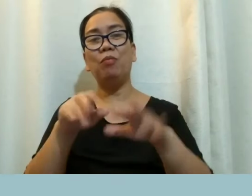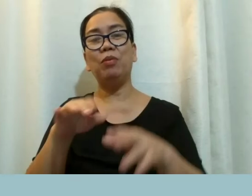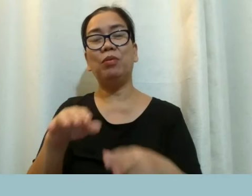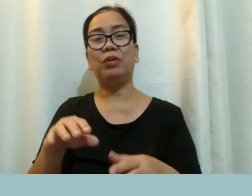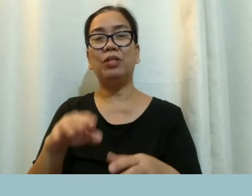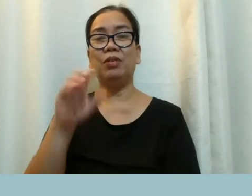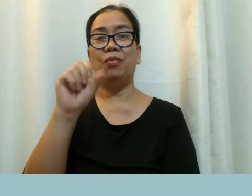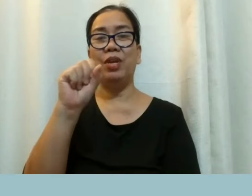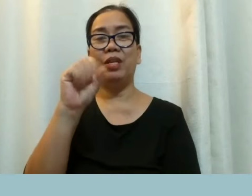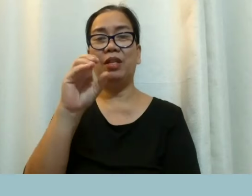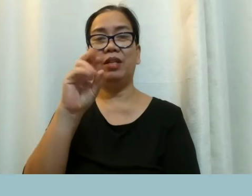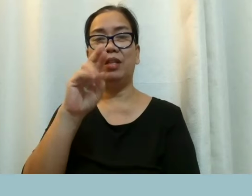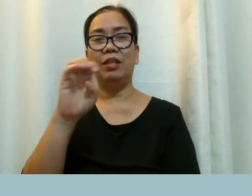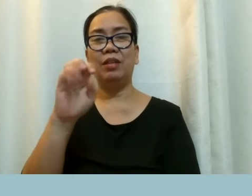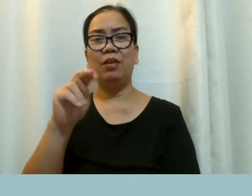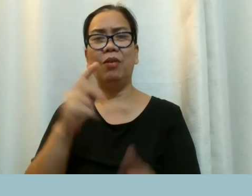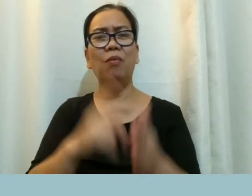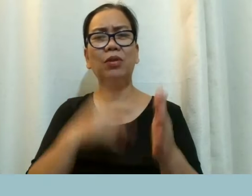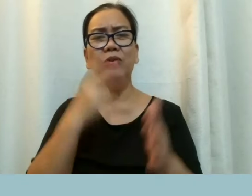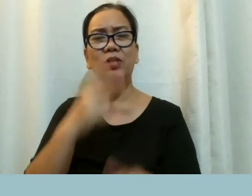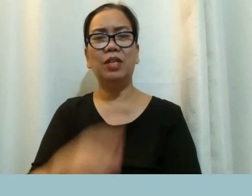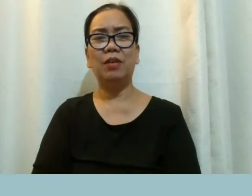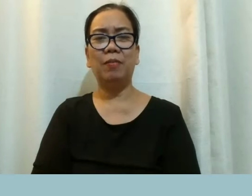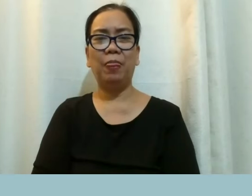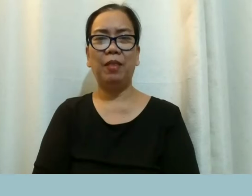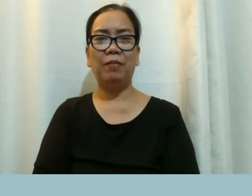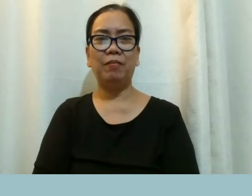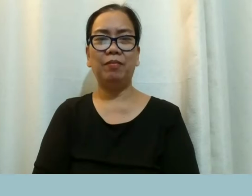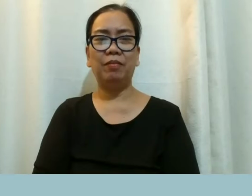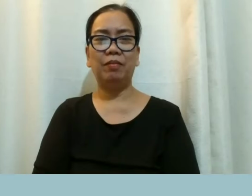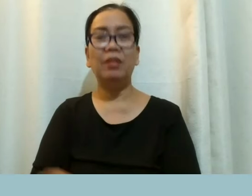or computer screen, what do you see?